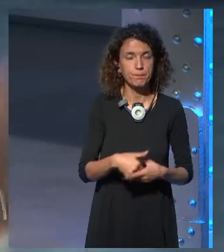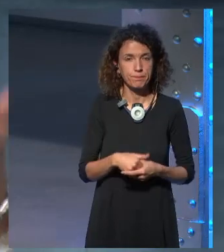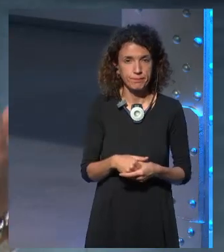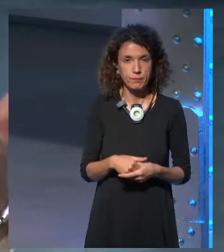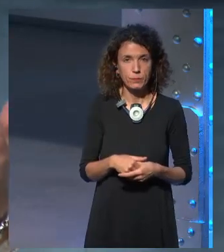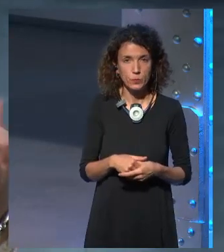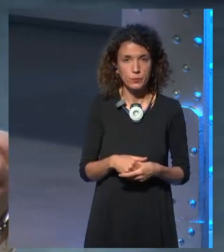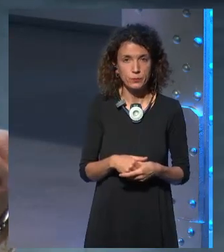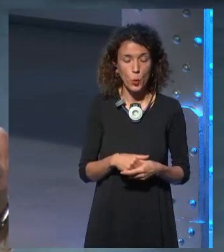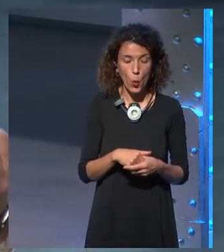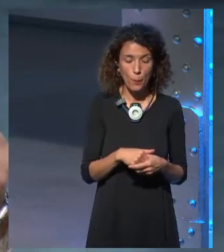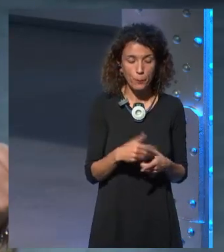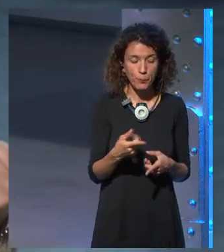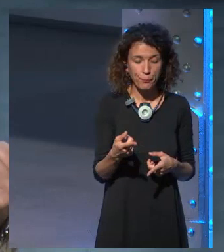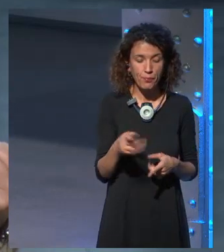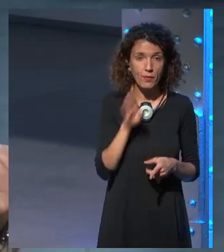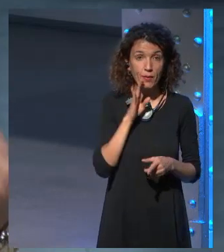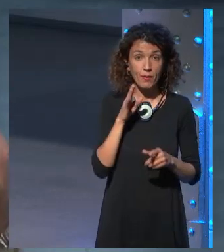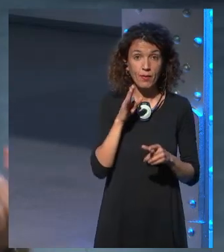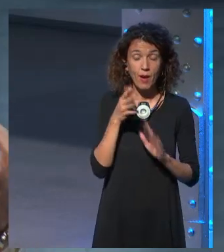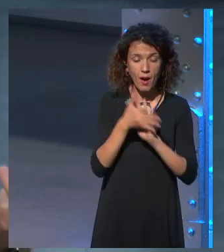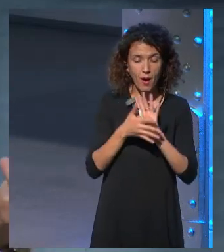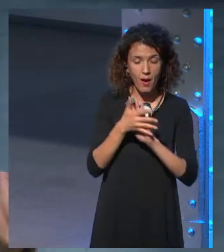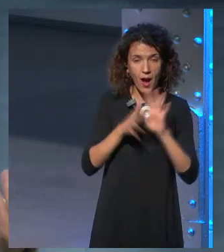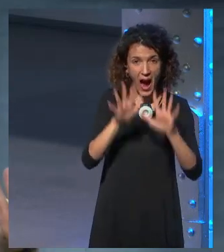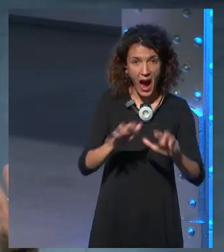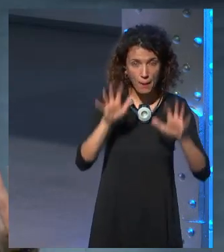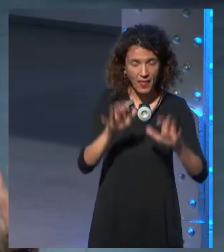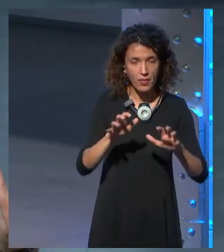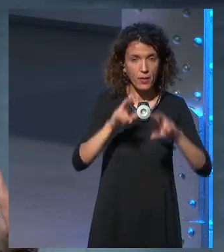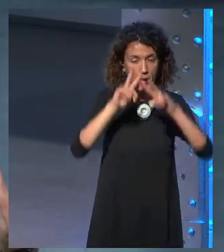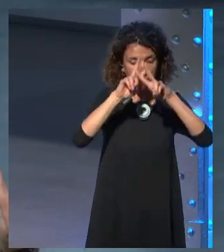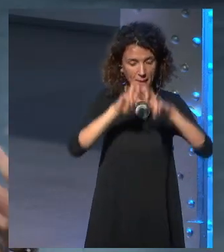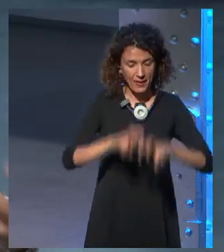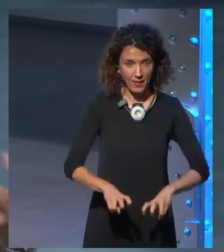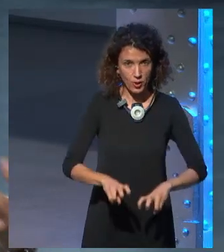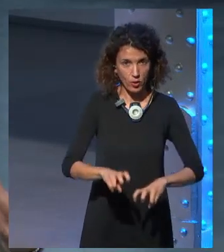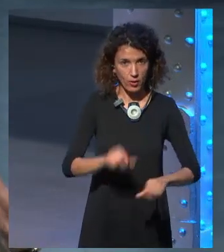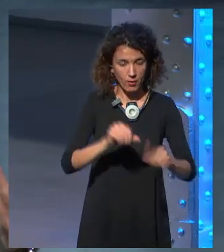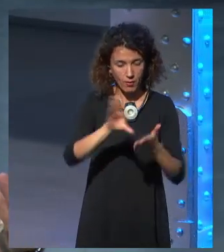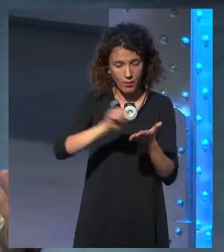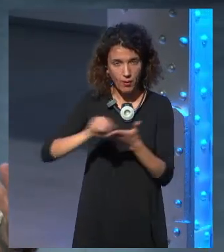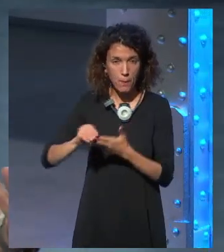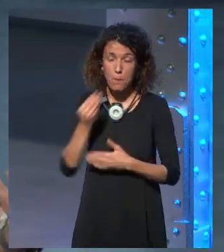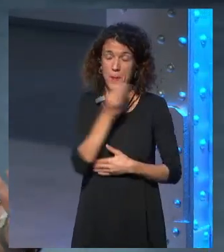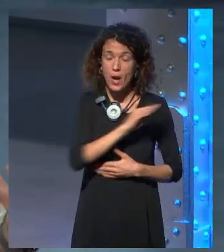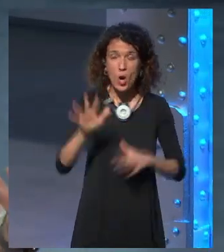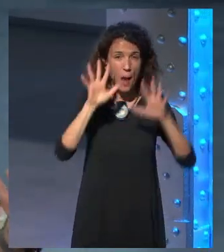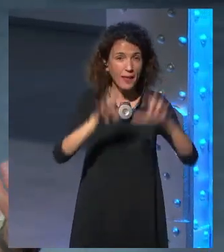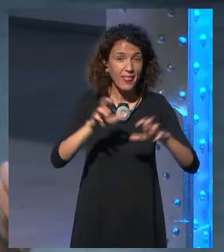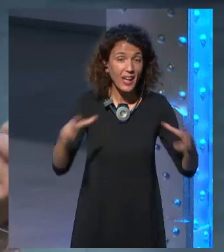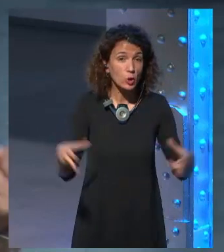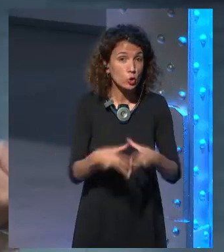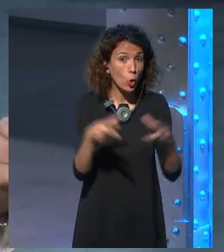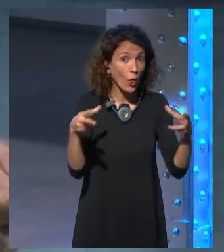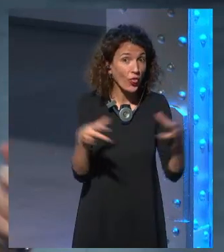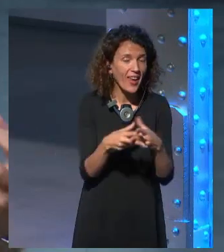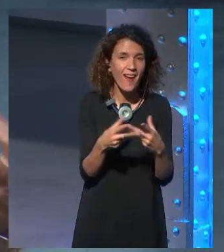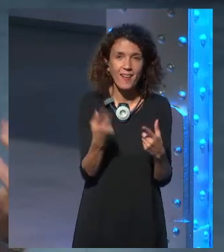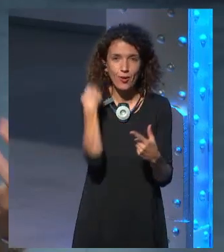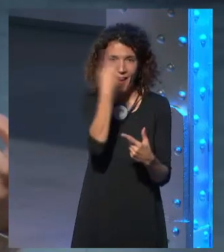again, part of what we've learned from our research is that the best learning is social. The best learning is face-to-face. And so